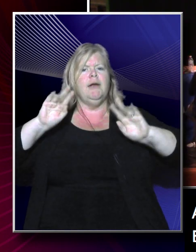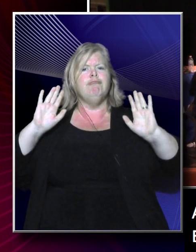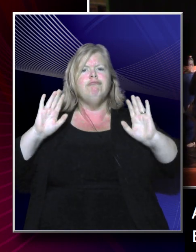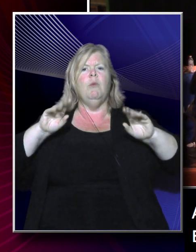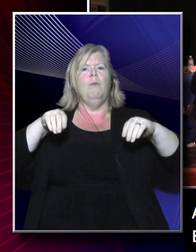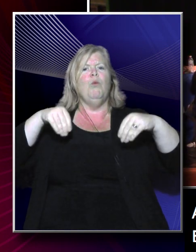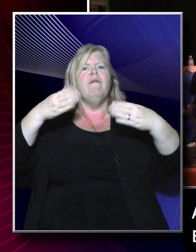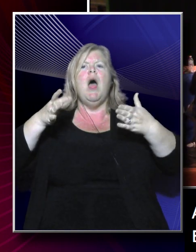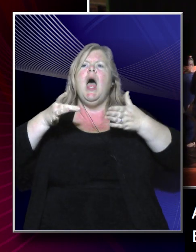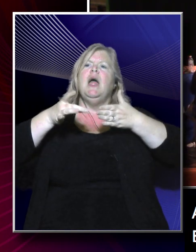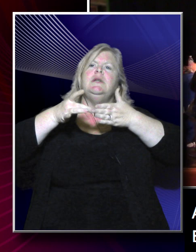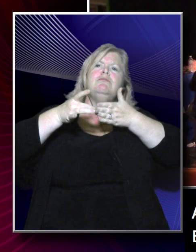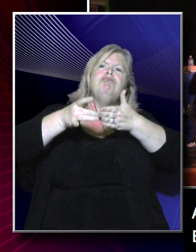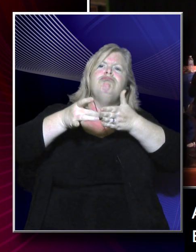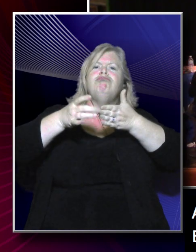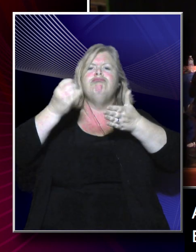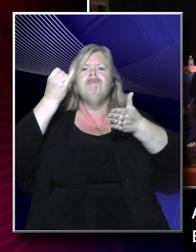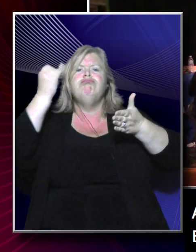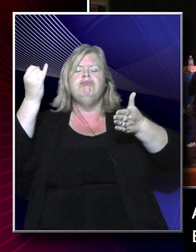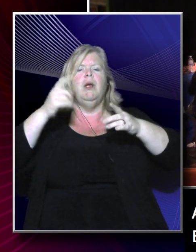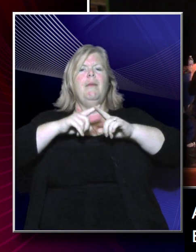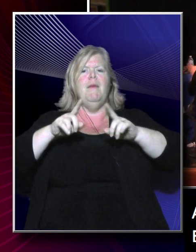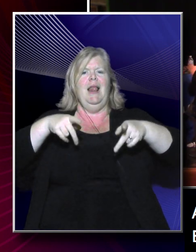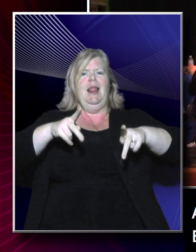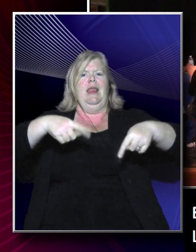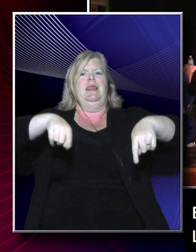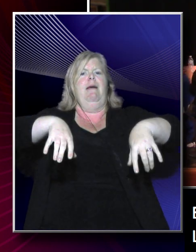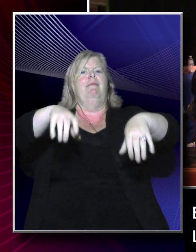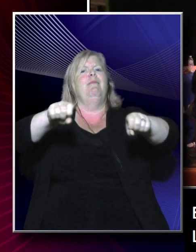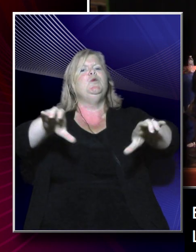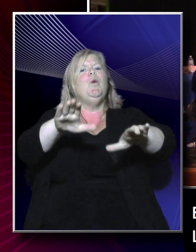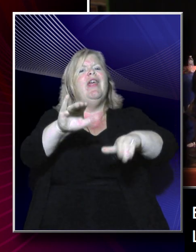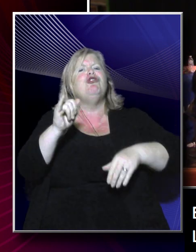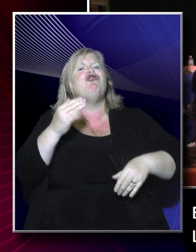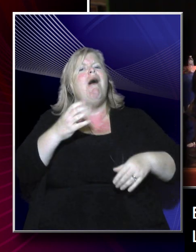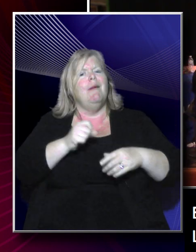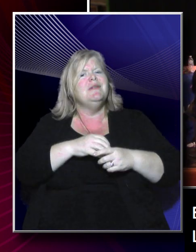provide directionality, but let them do their jobs.